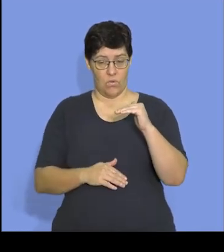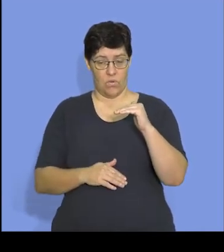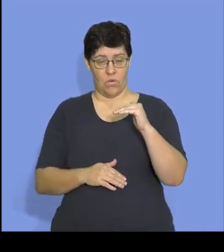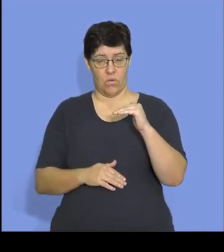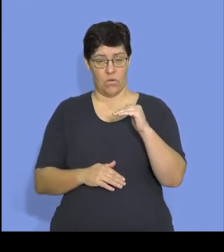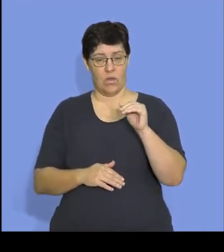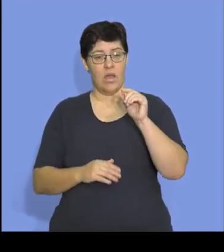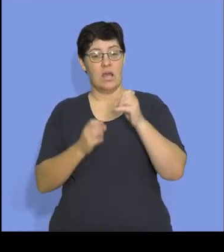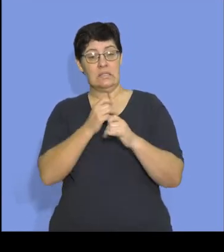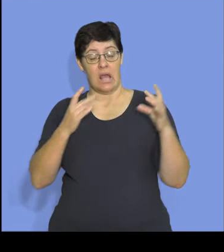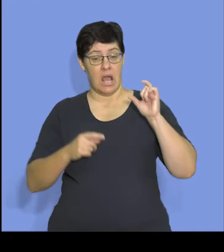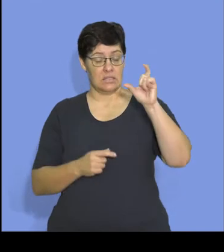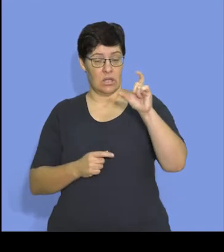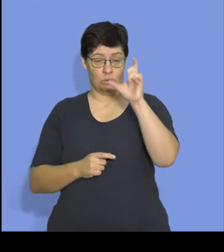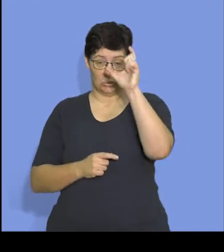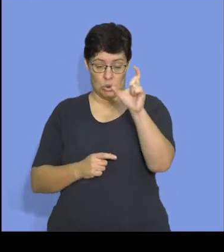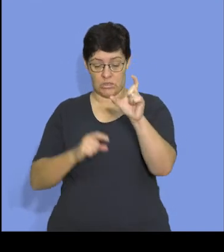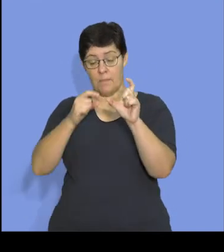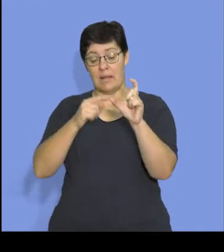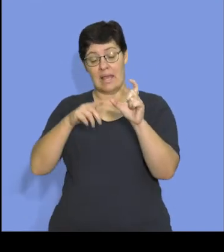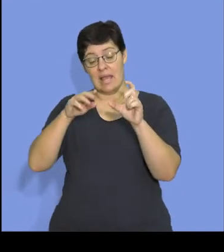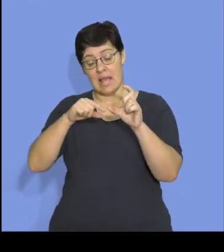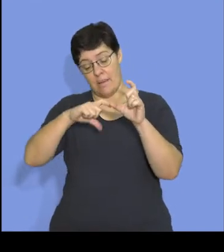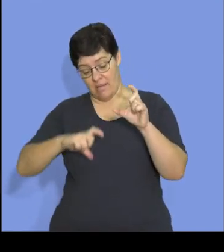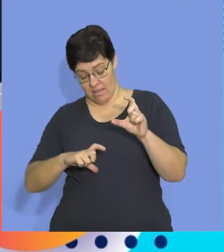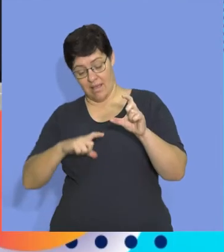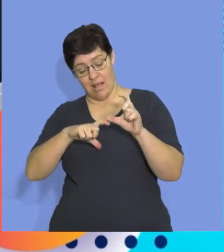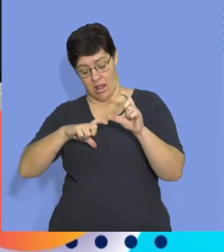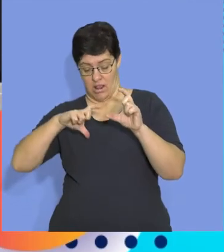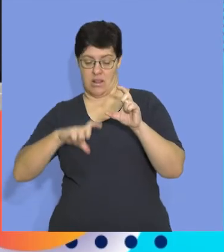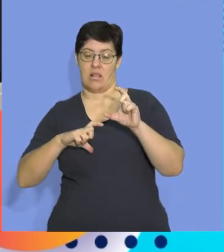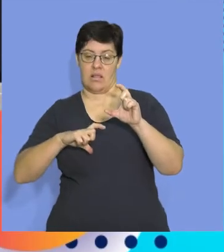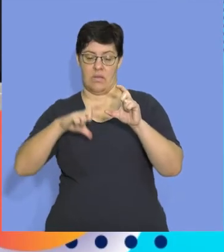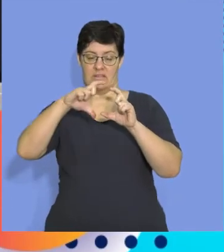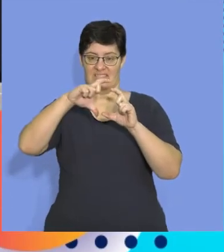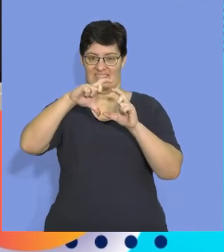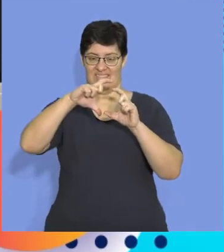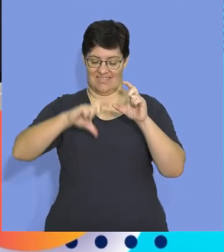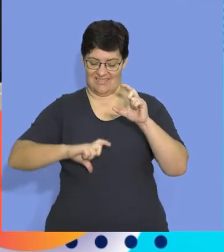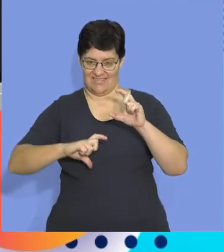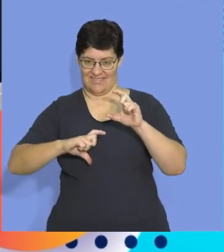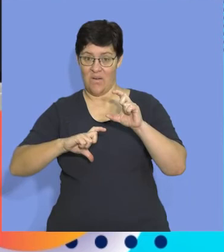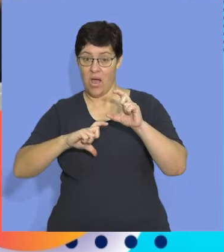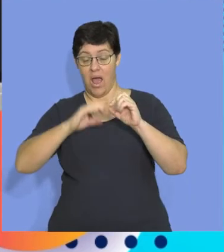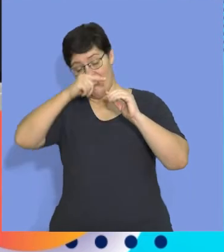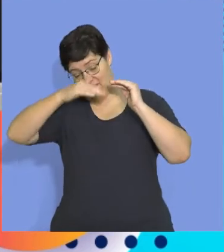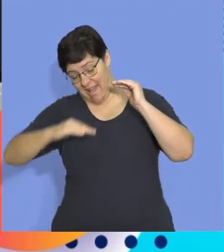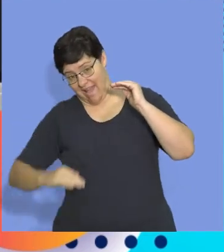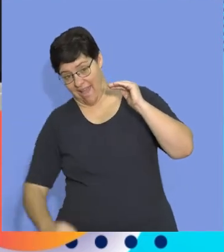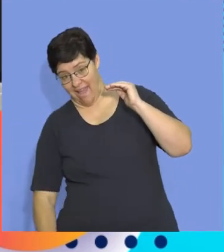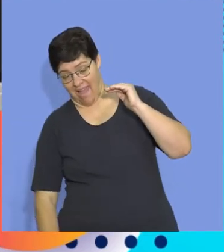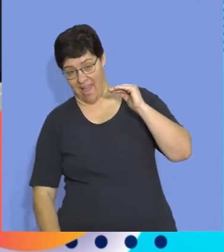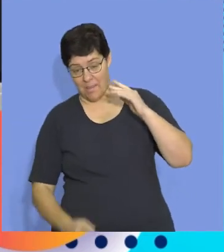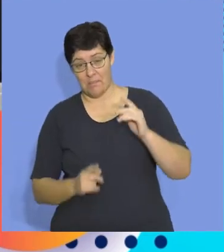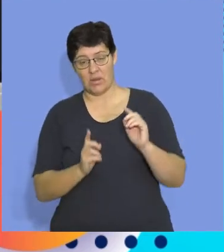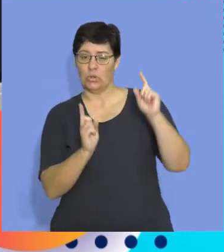longer than the first part, because it went further than when it started. So we've already